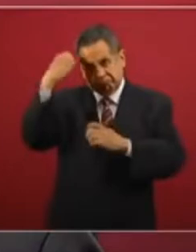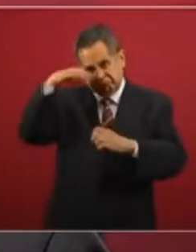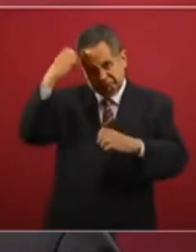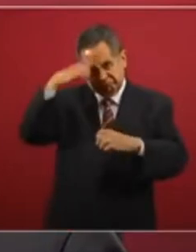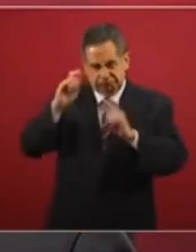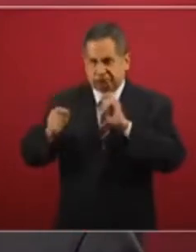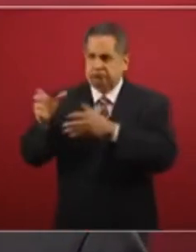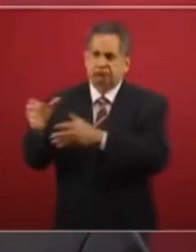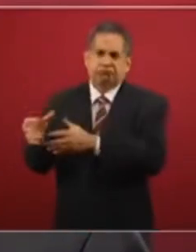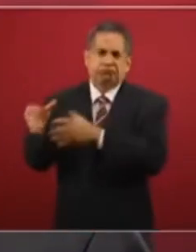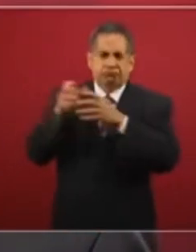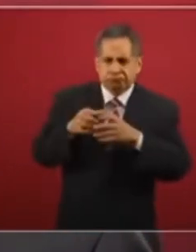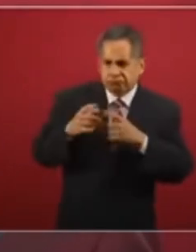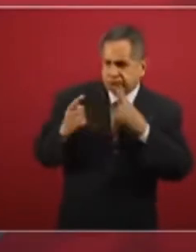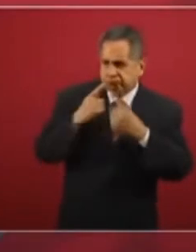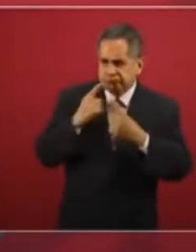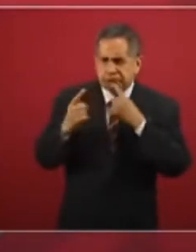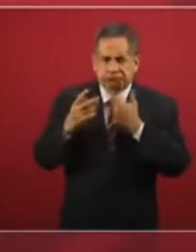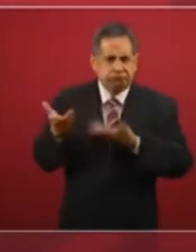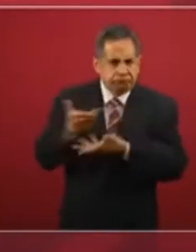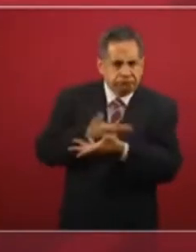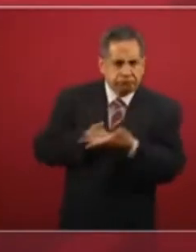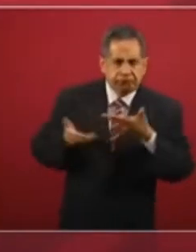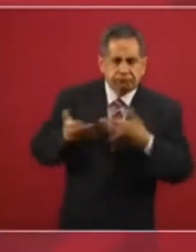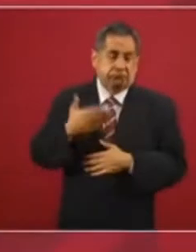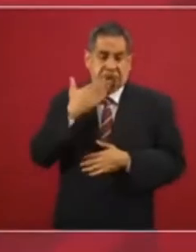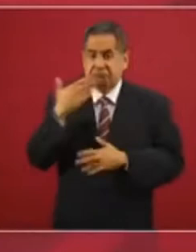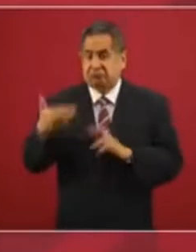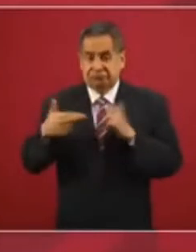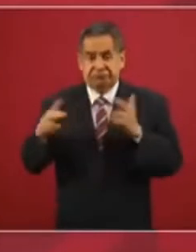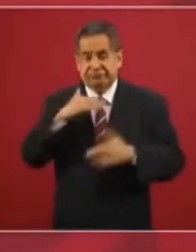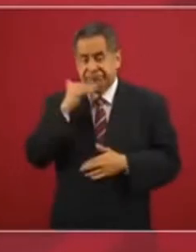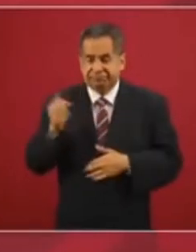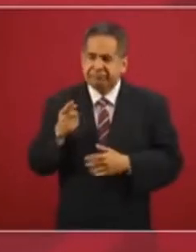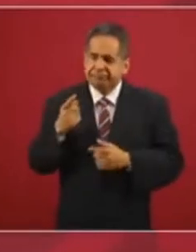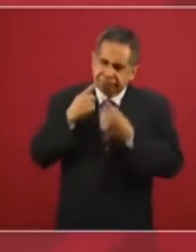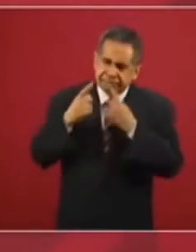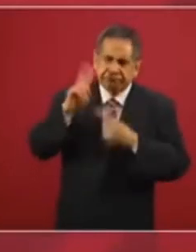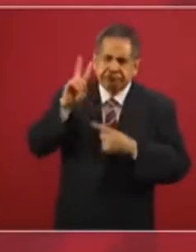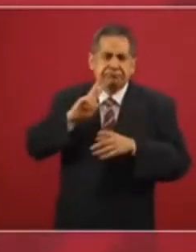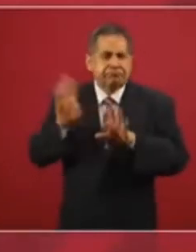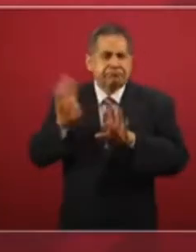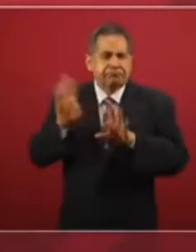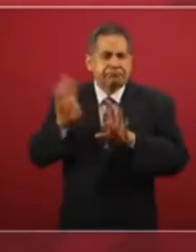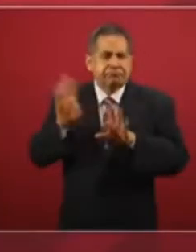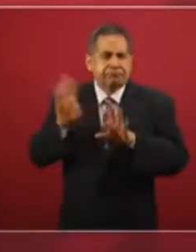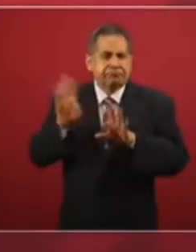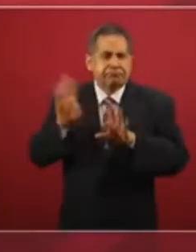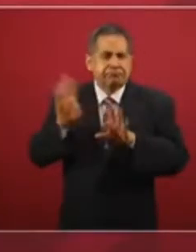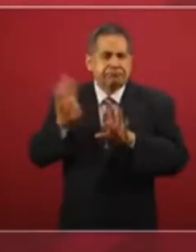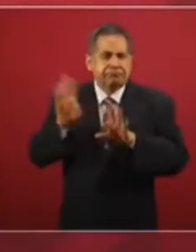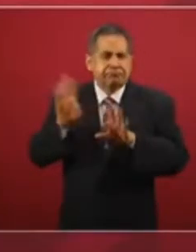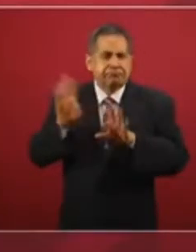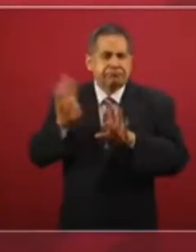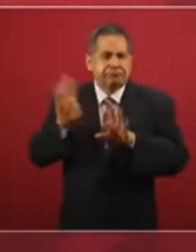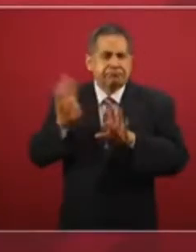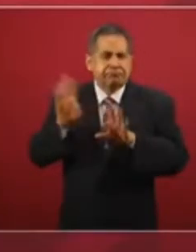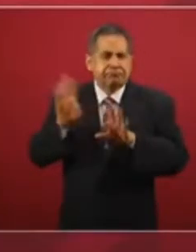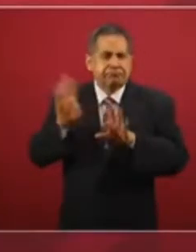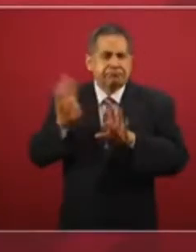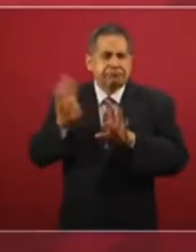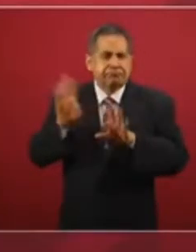with. Para intercambio de experiencias y conocimientos sobre la gestión para enfrentar la pandemia. In order